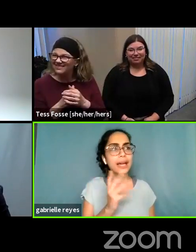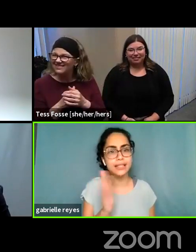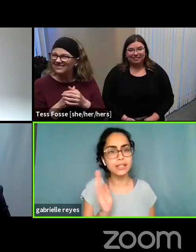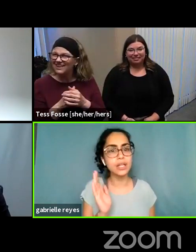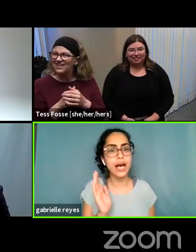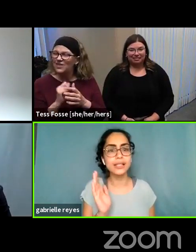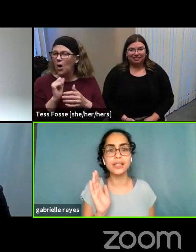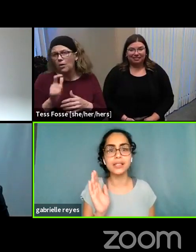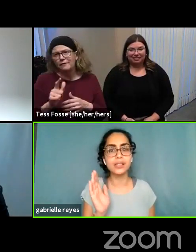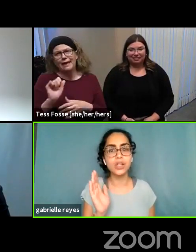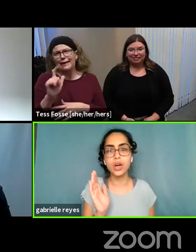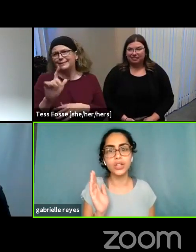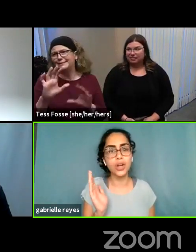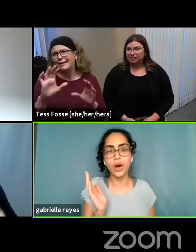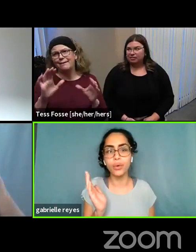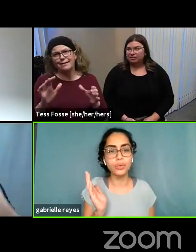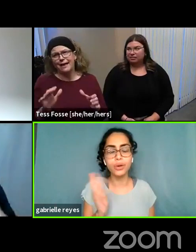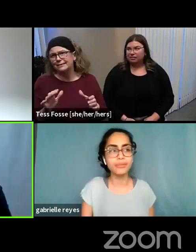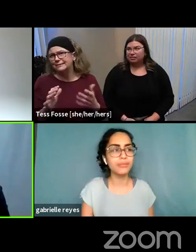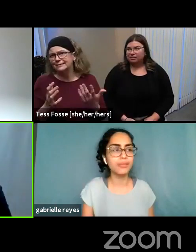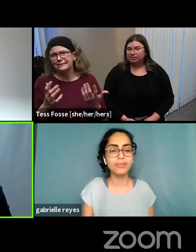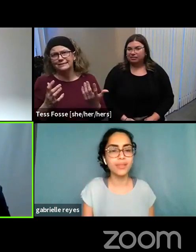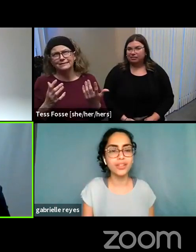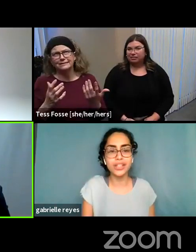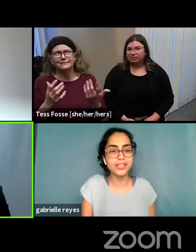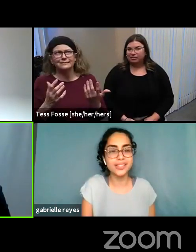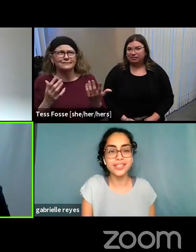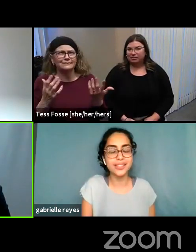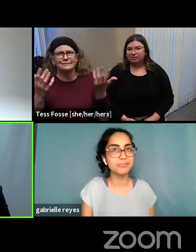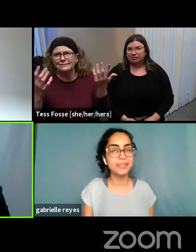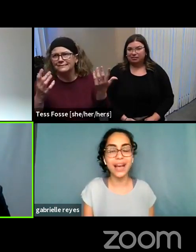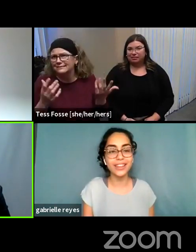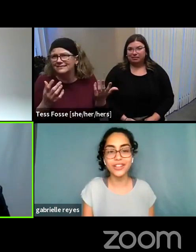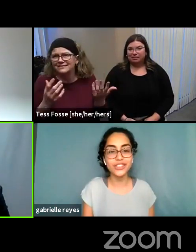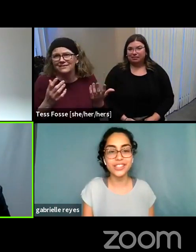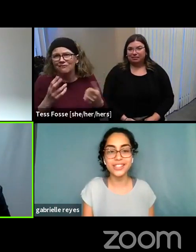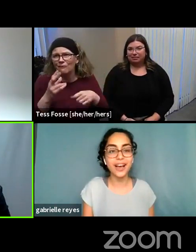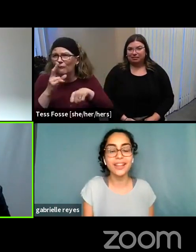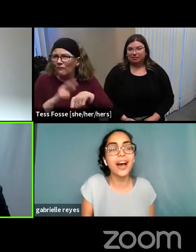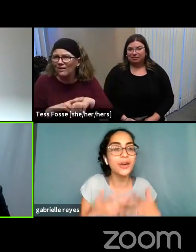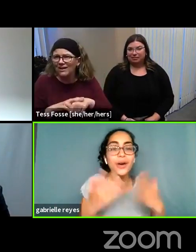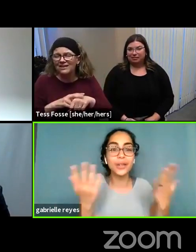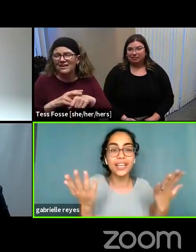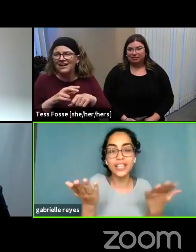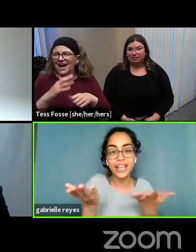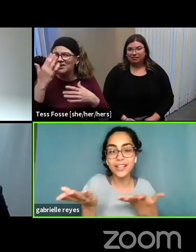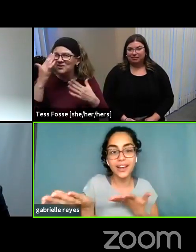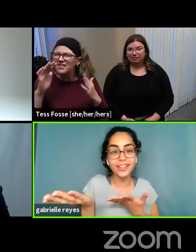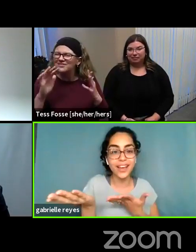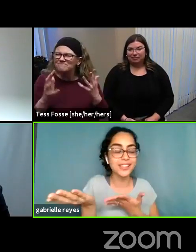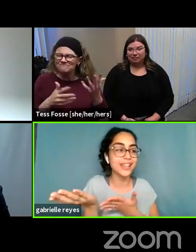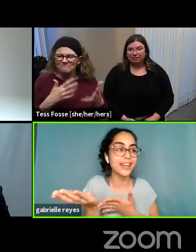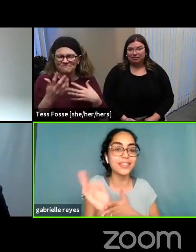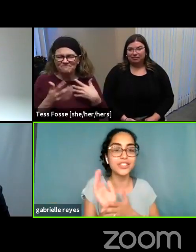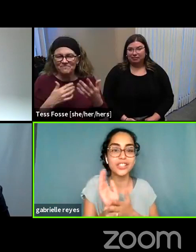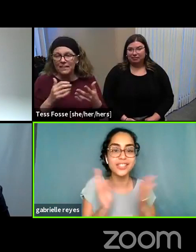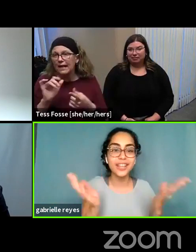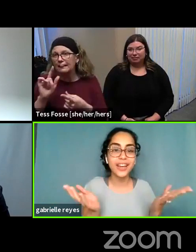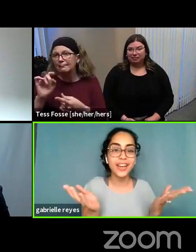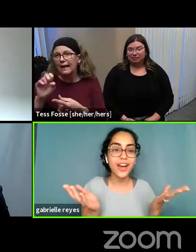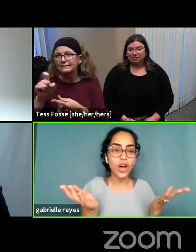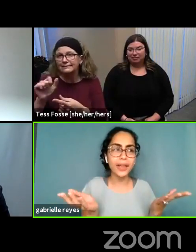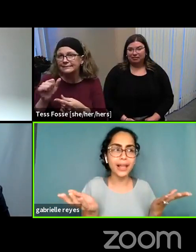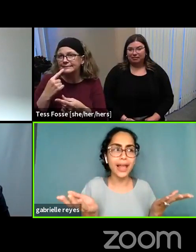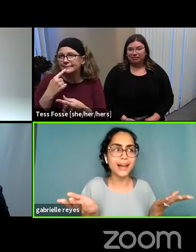the ASL classes, you know, Yep. I was just gonna they're just, I don't know, like Alexa said,